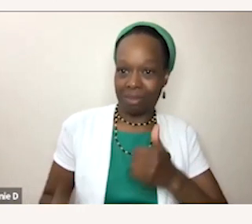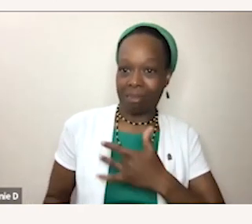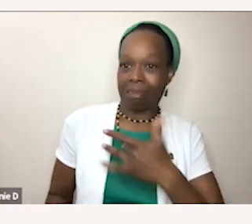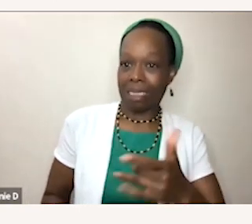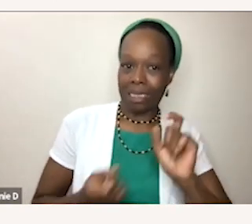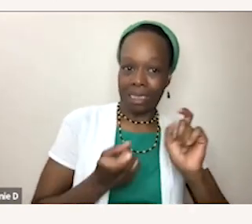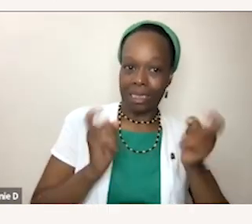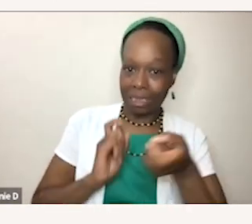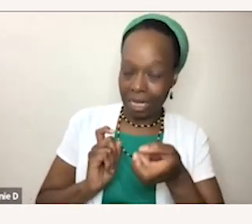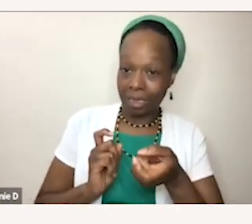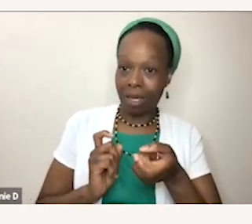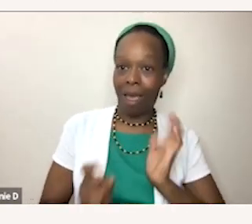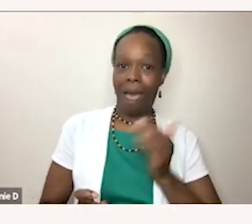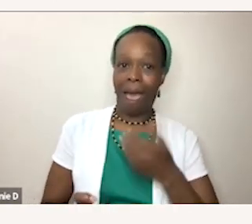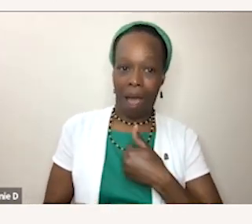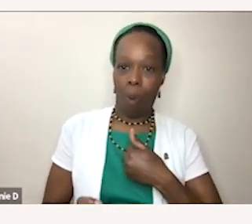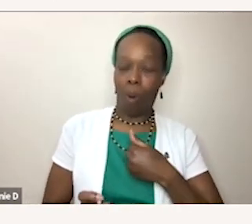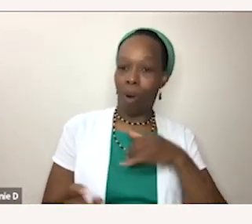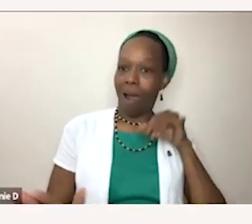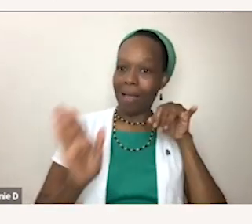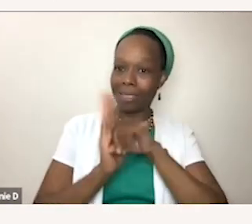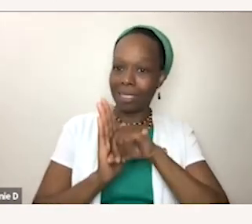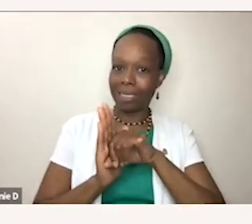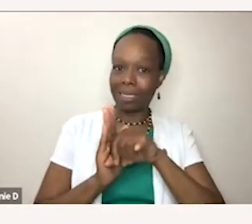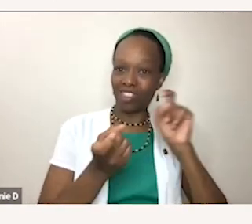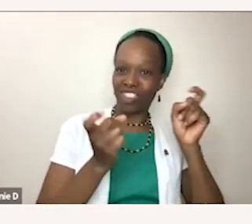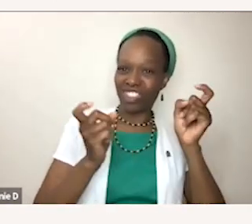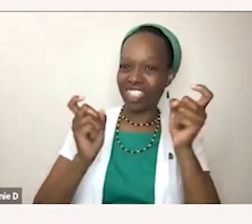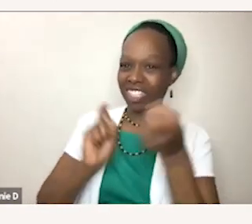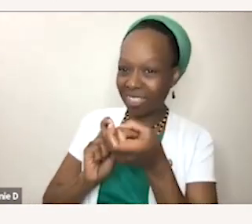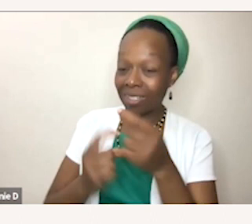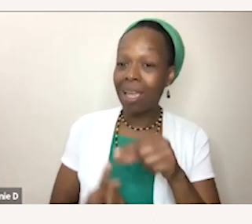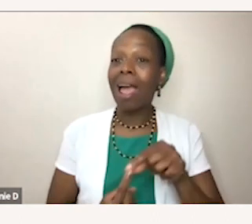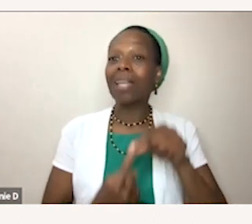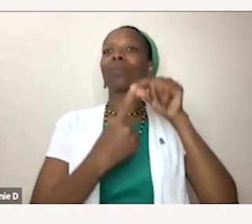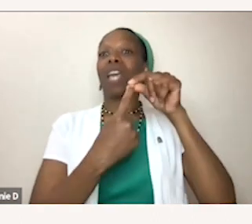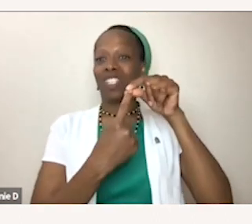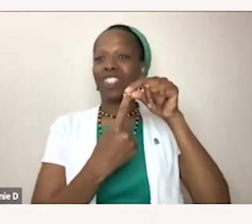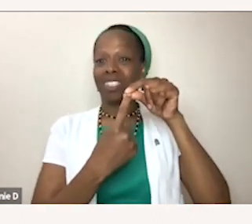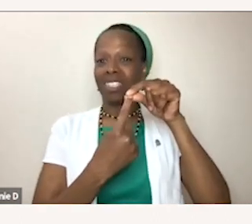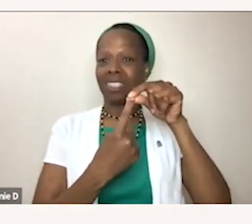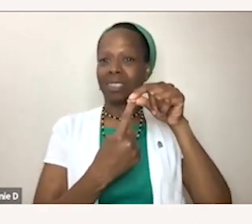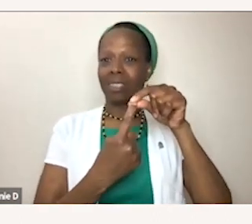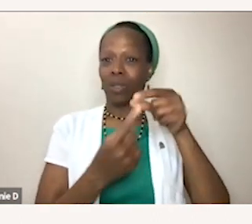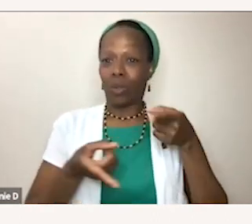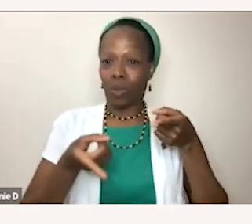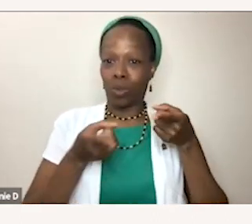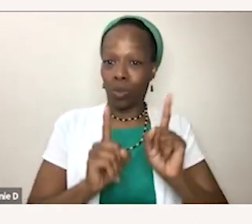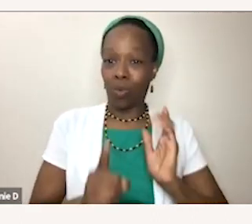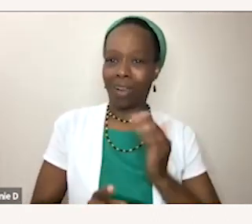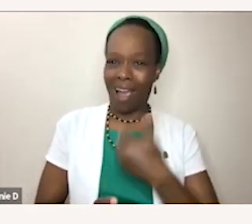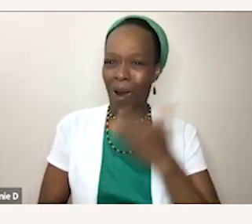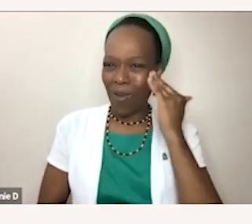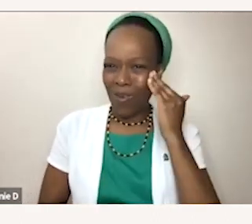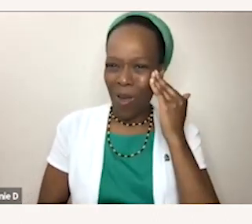and our identity, it changes a lot, especially in those really formative years. And so